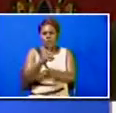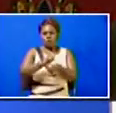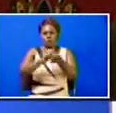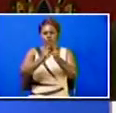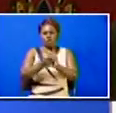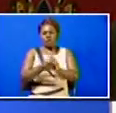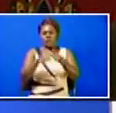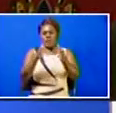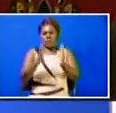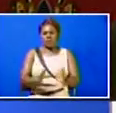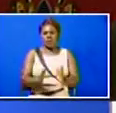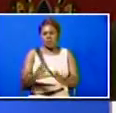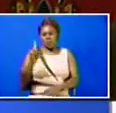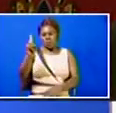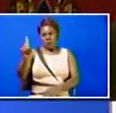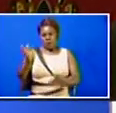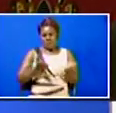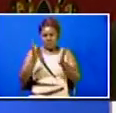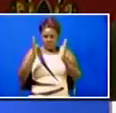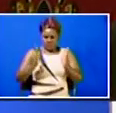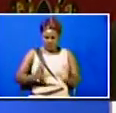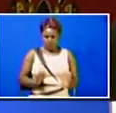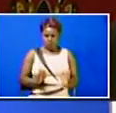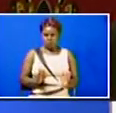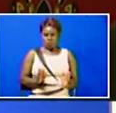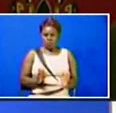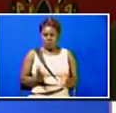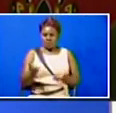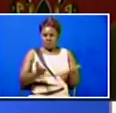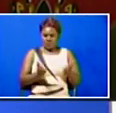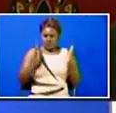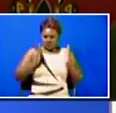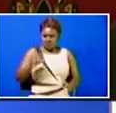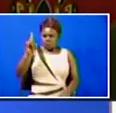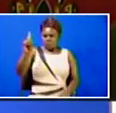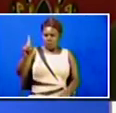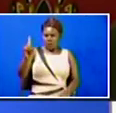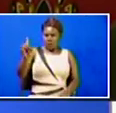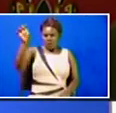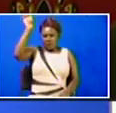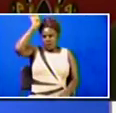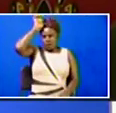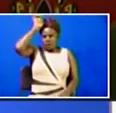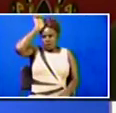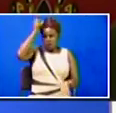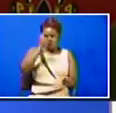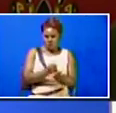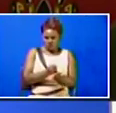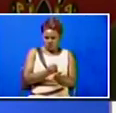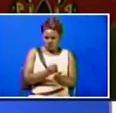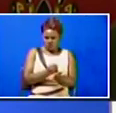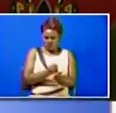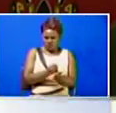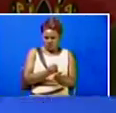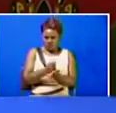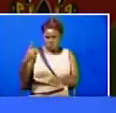farmers. One trader, Chepchirchir, in the Eldoret depot, had